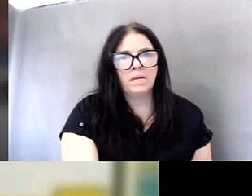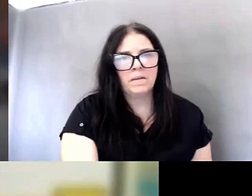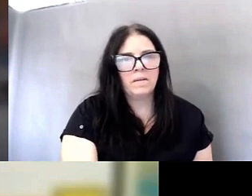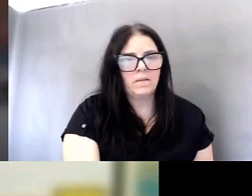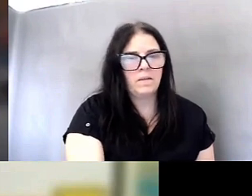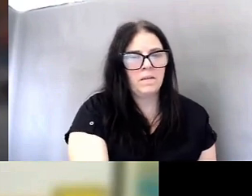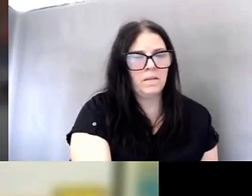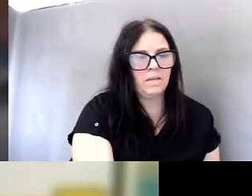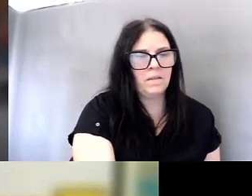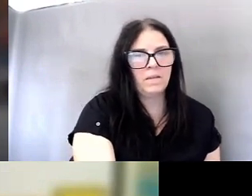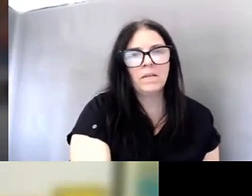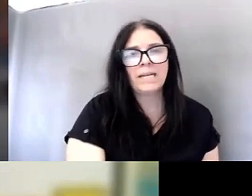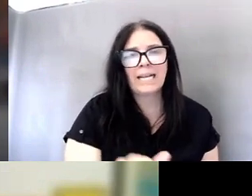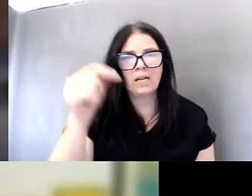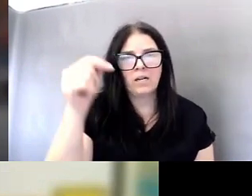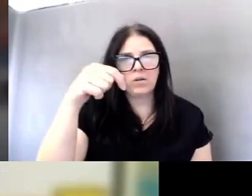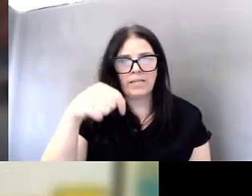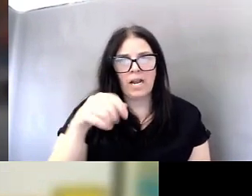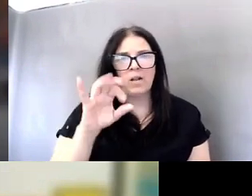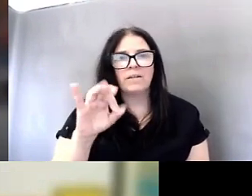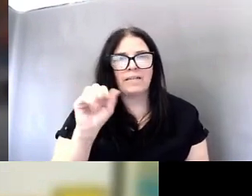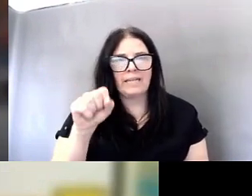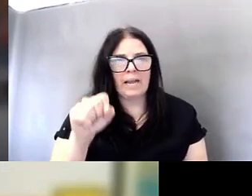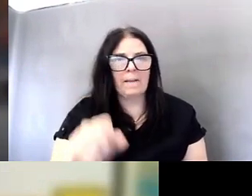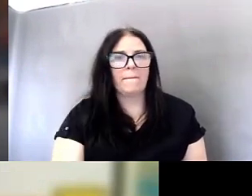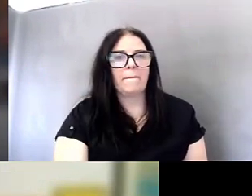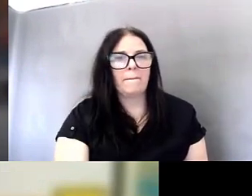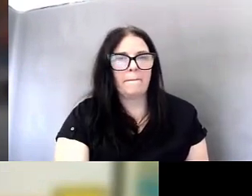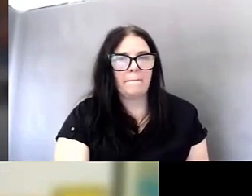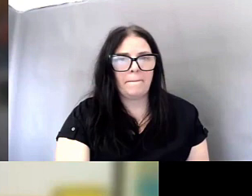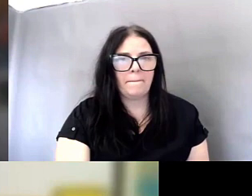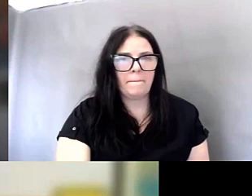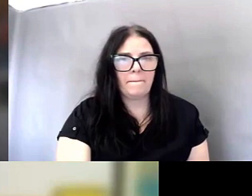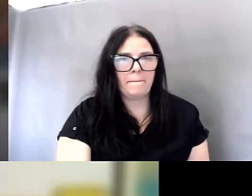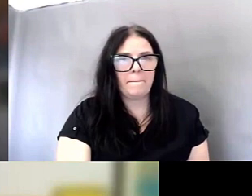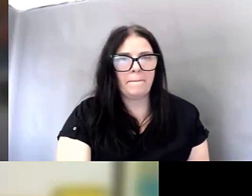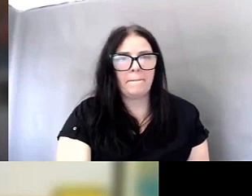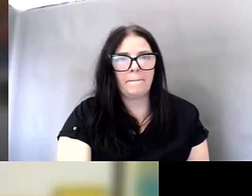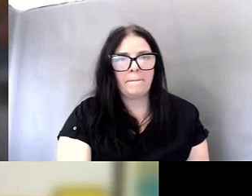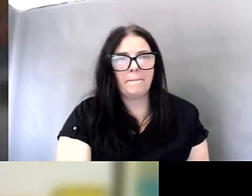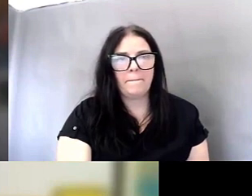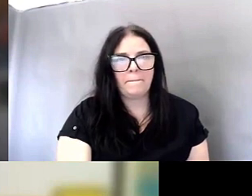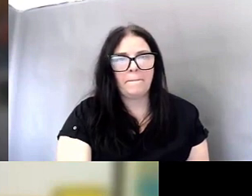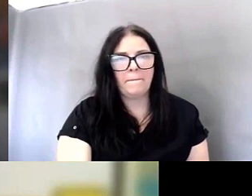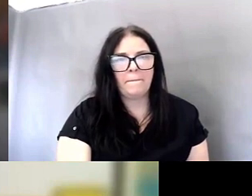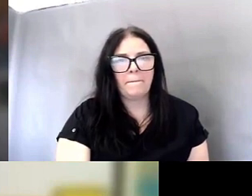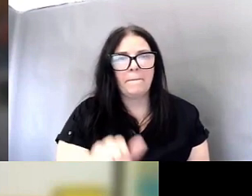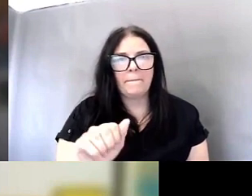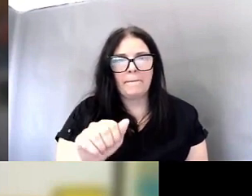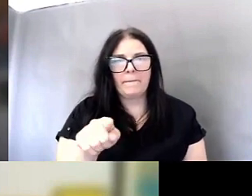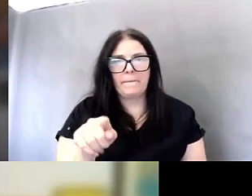So the learner, you can access the first chapter, any of the chapters, just to see.